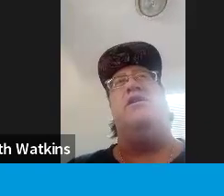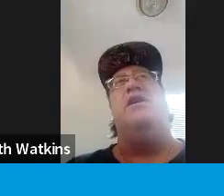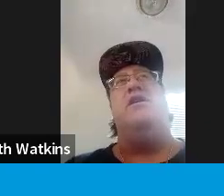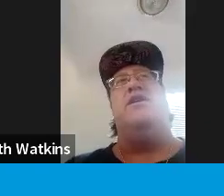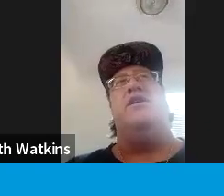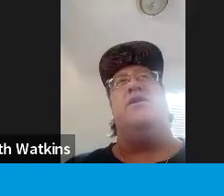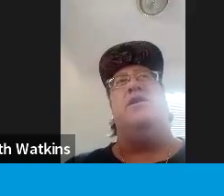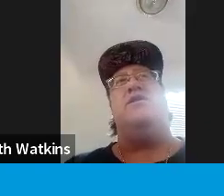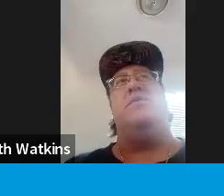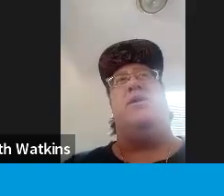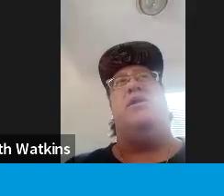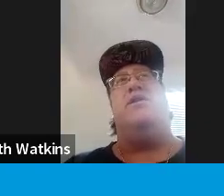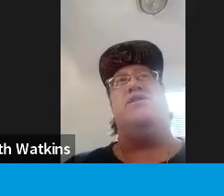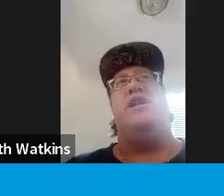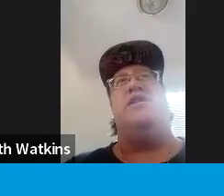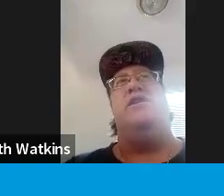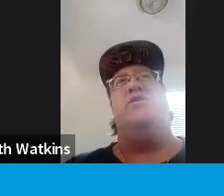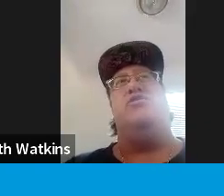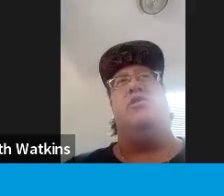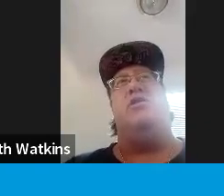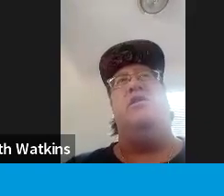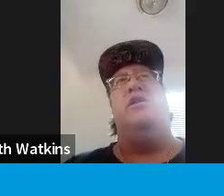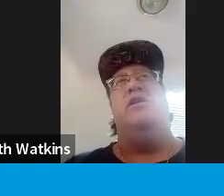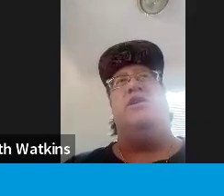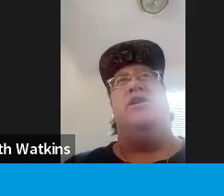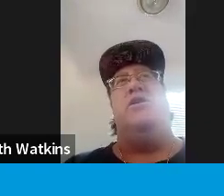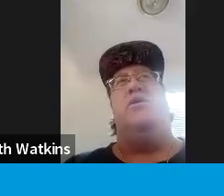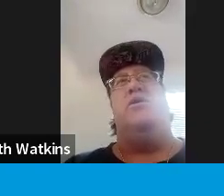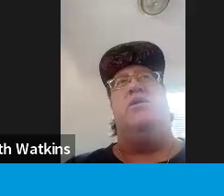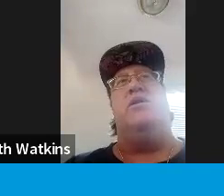But, there is a part of our state in rural,